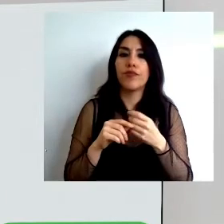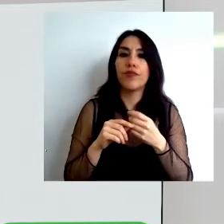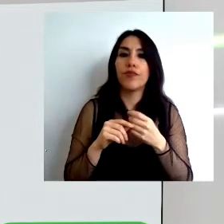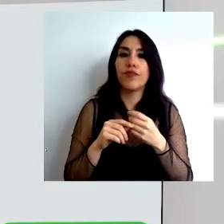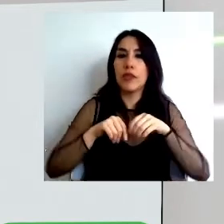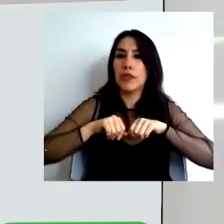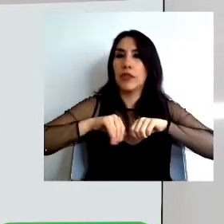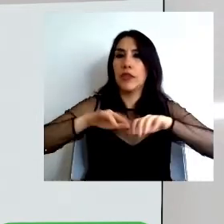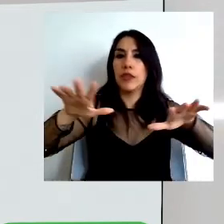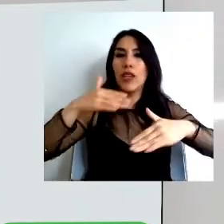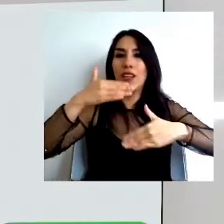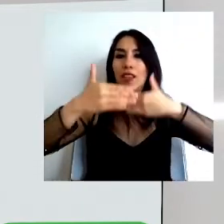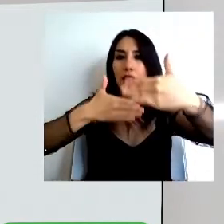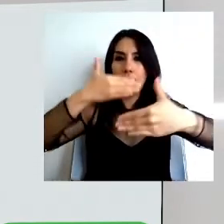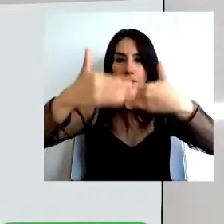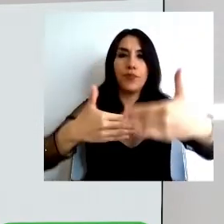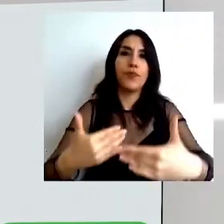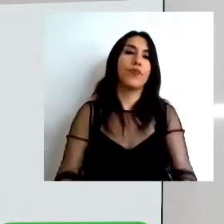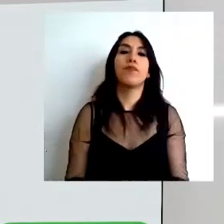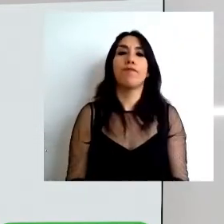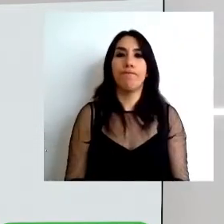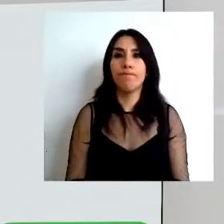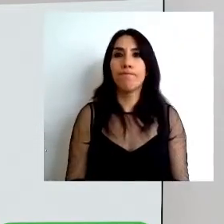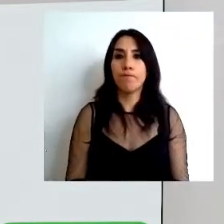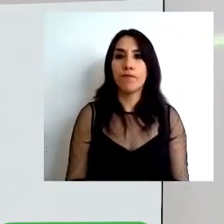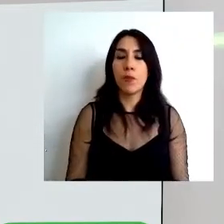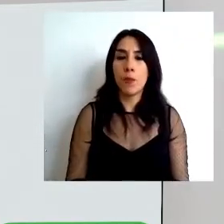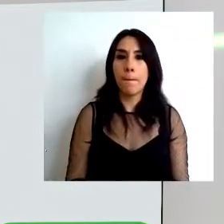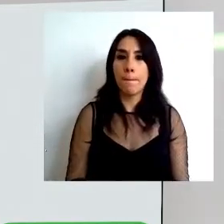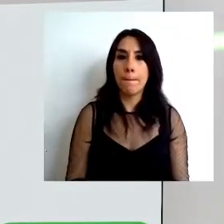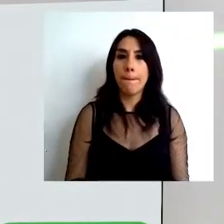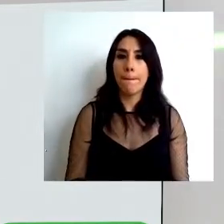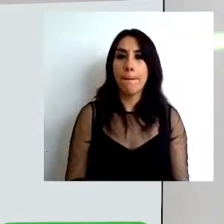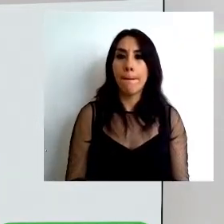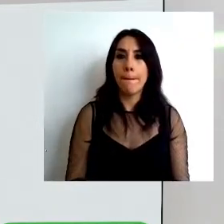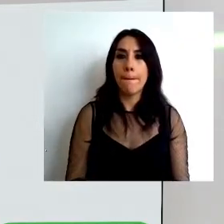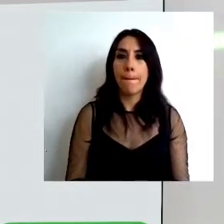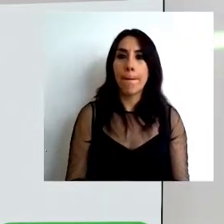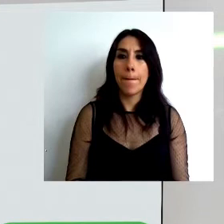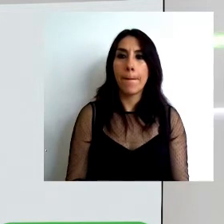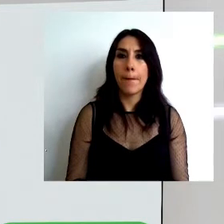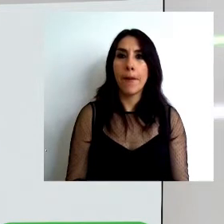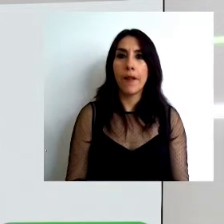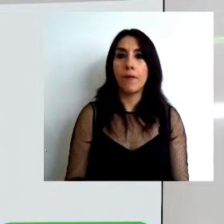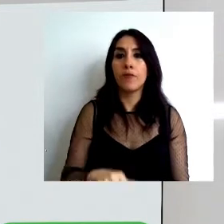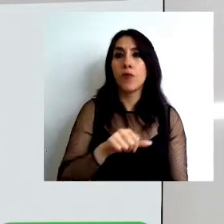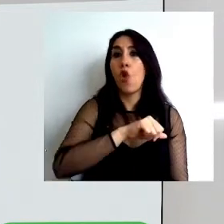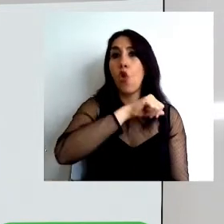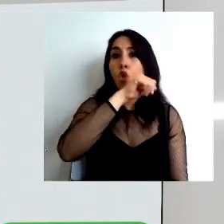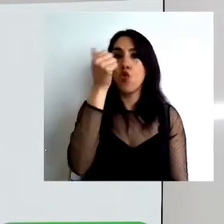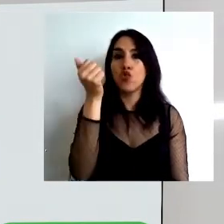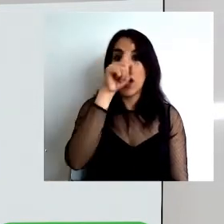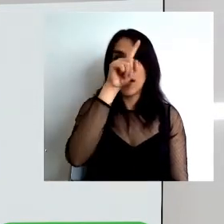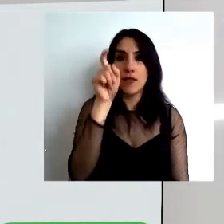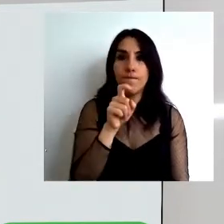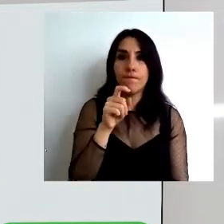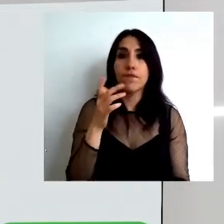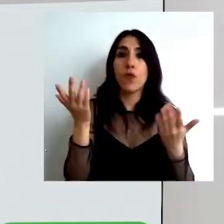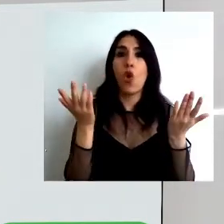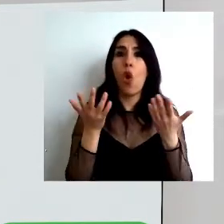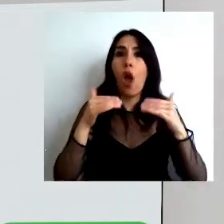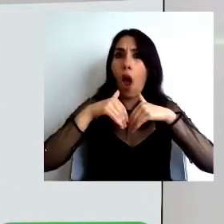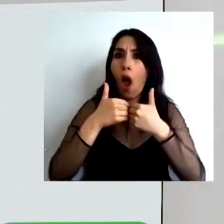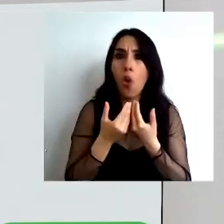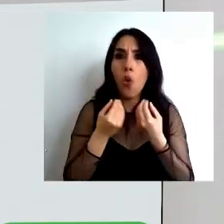The next question is the how question. And this is the beauty, perhaps, in our field, as opposed to